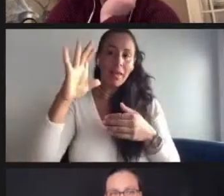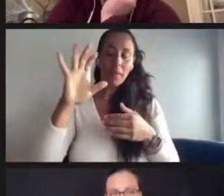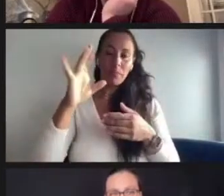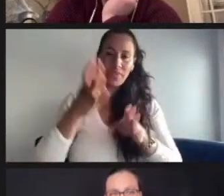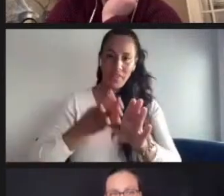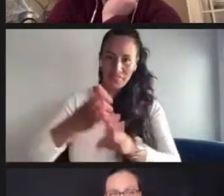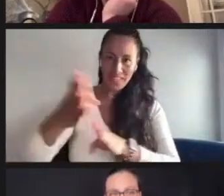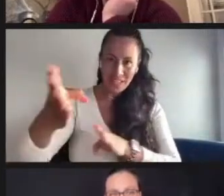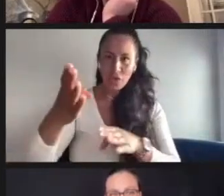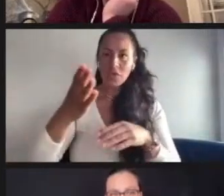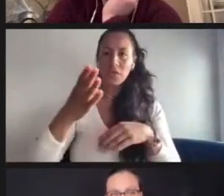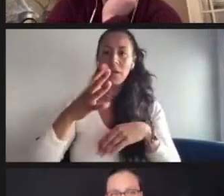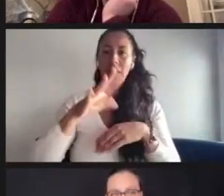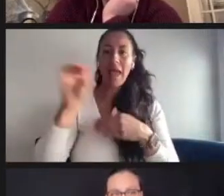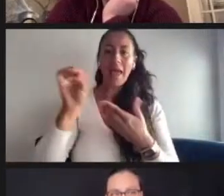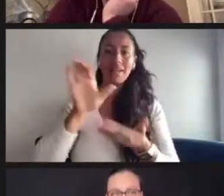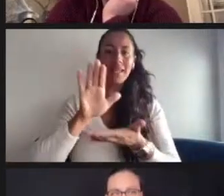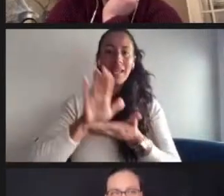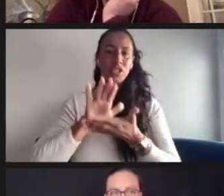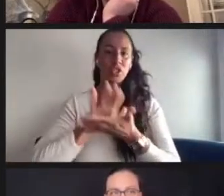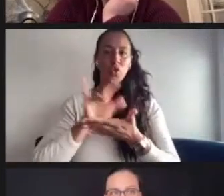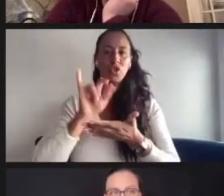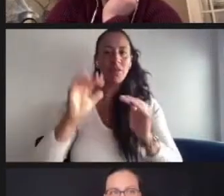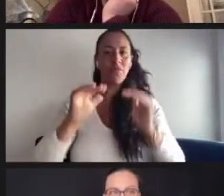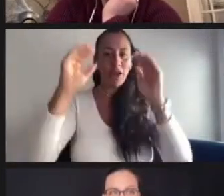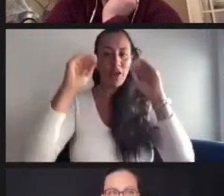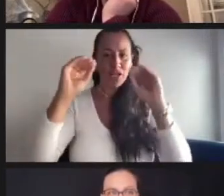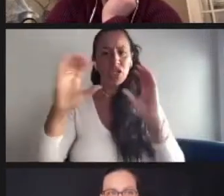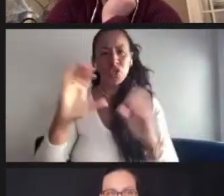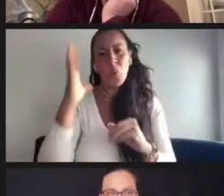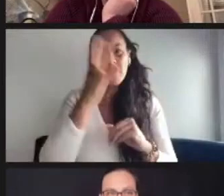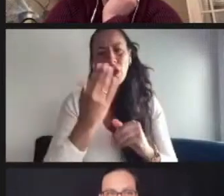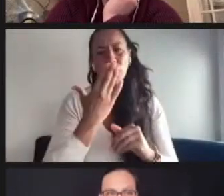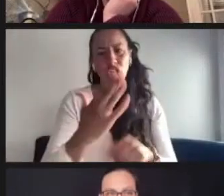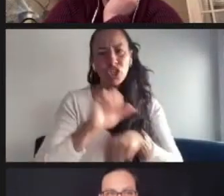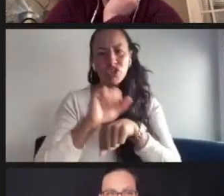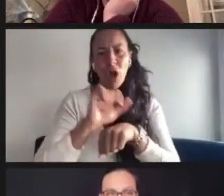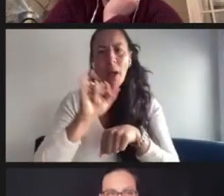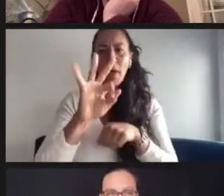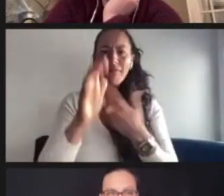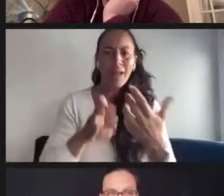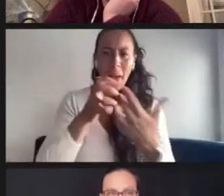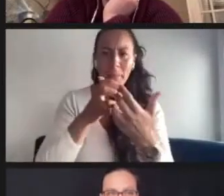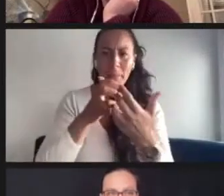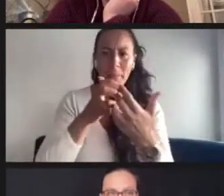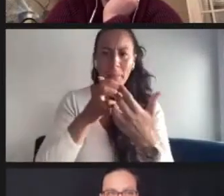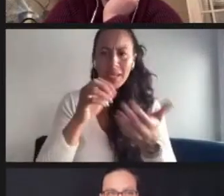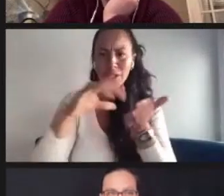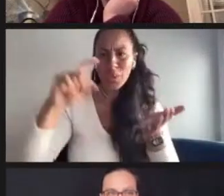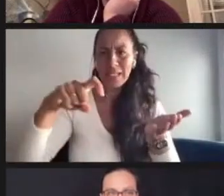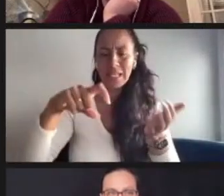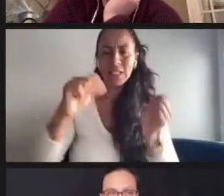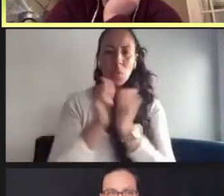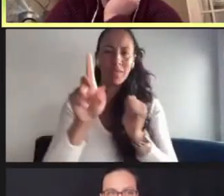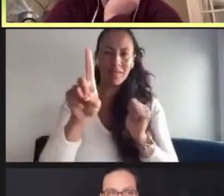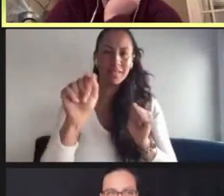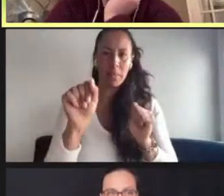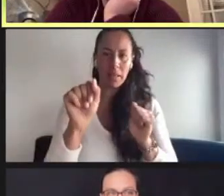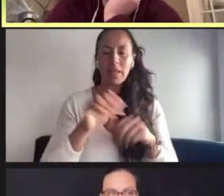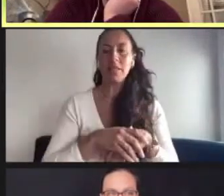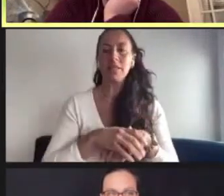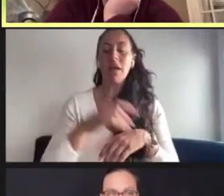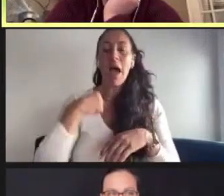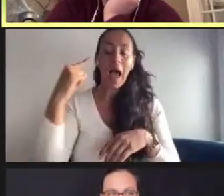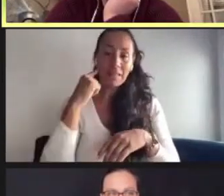and institutions of higher education do a fairly good job of accommodating student needs with disability. I think